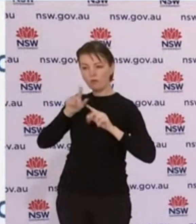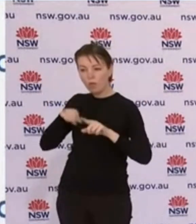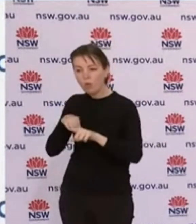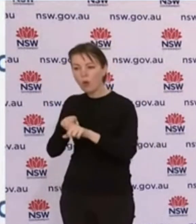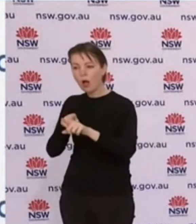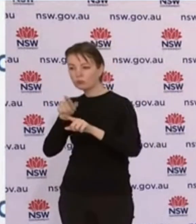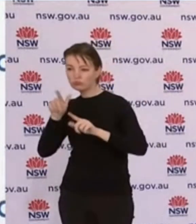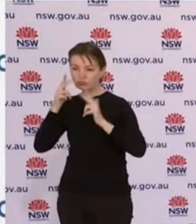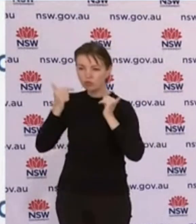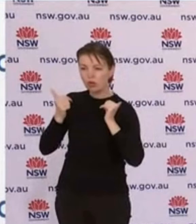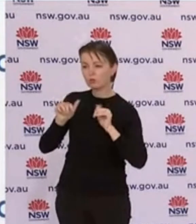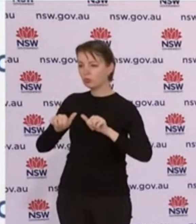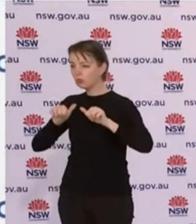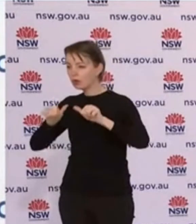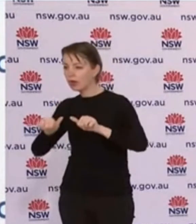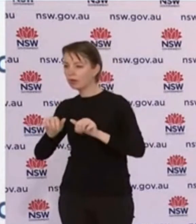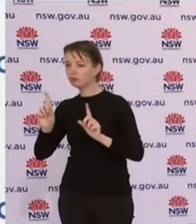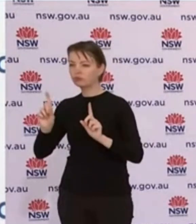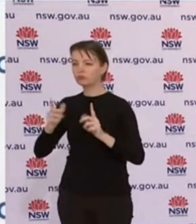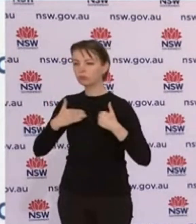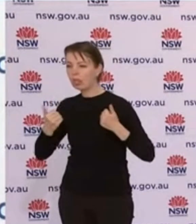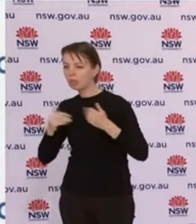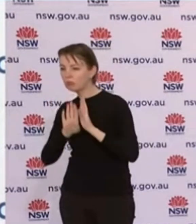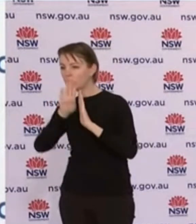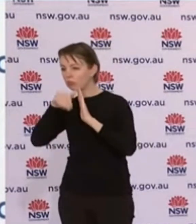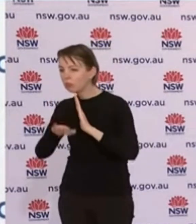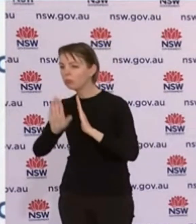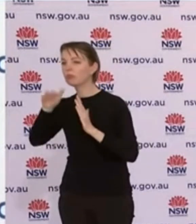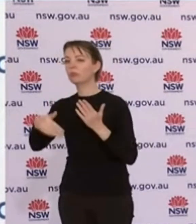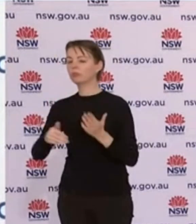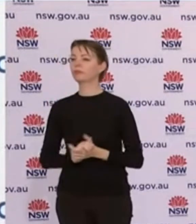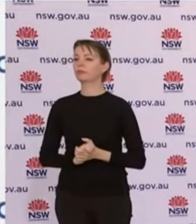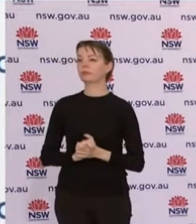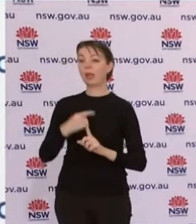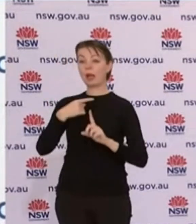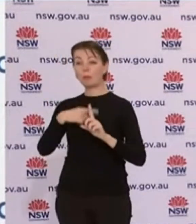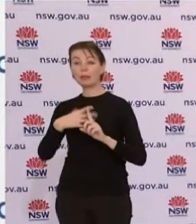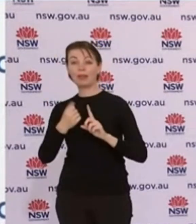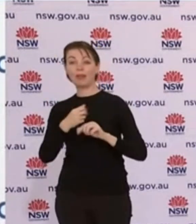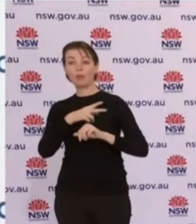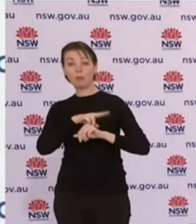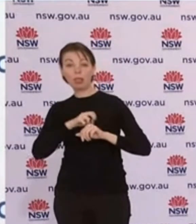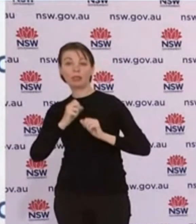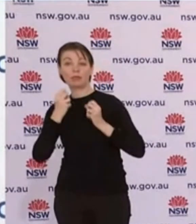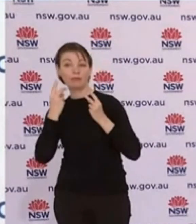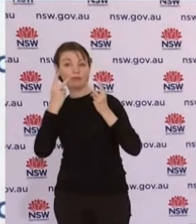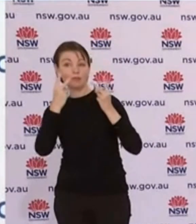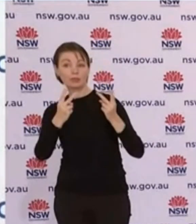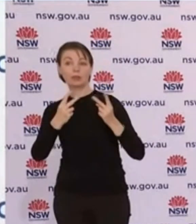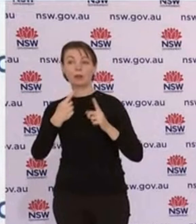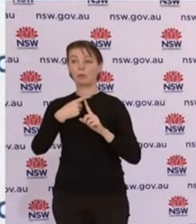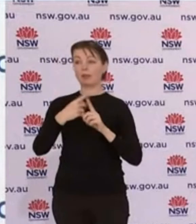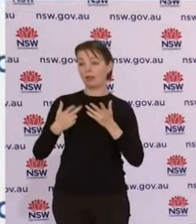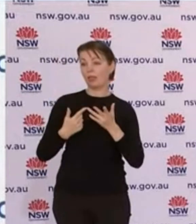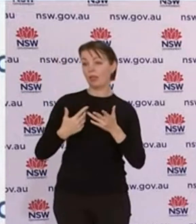to that, we know that our colleagues in police visit people who have been diagnosed with